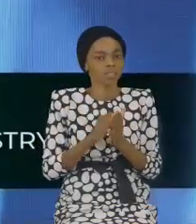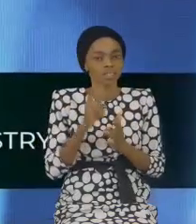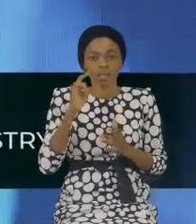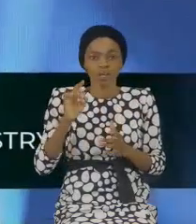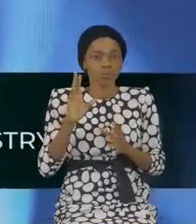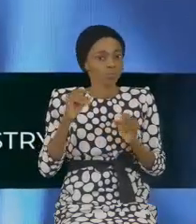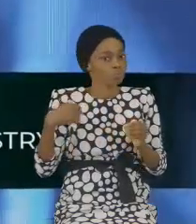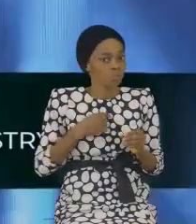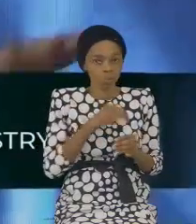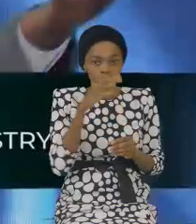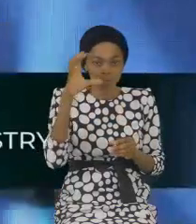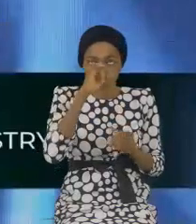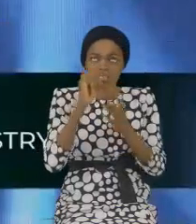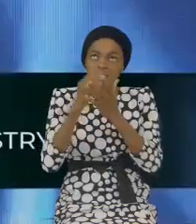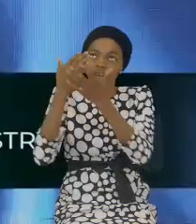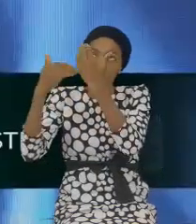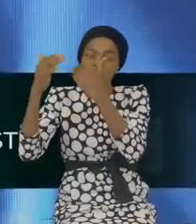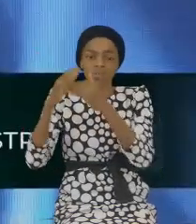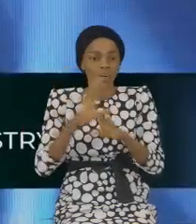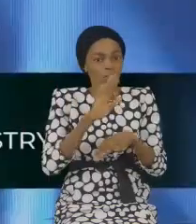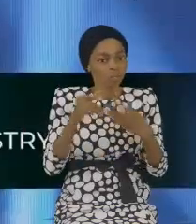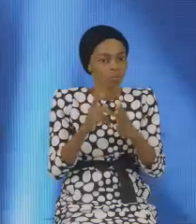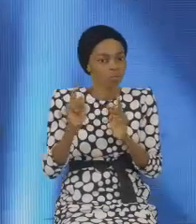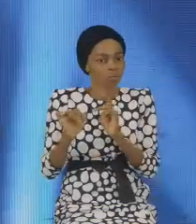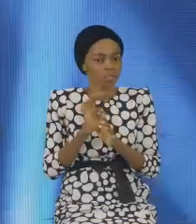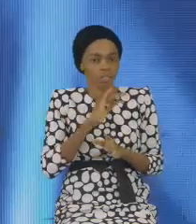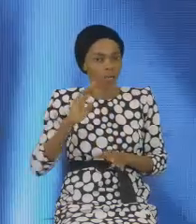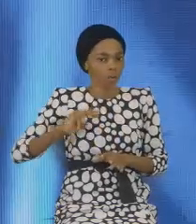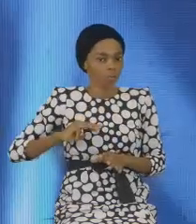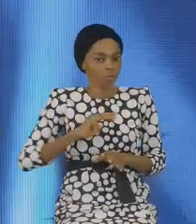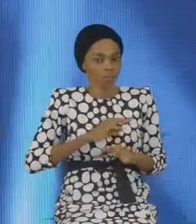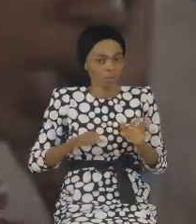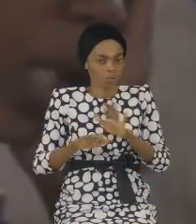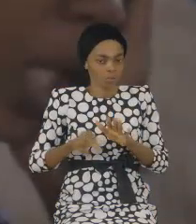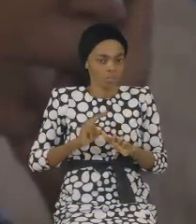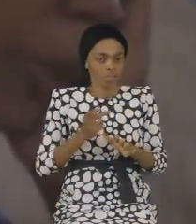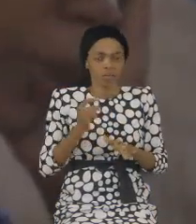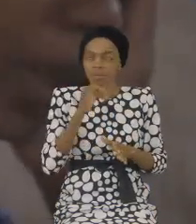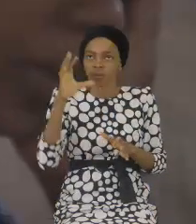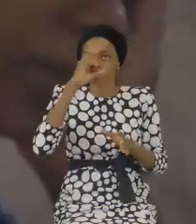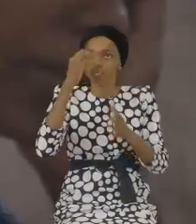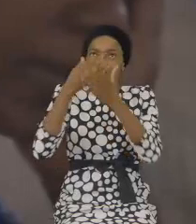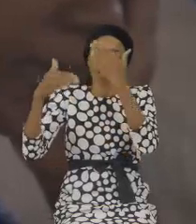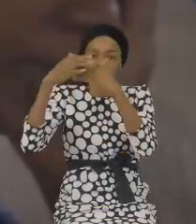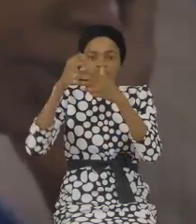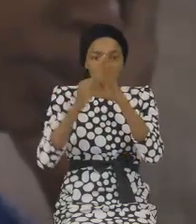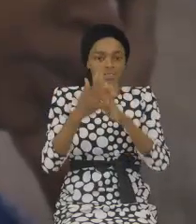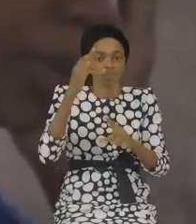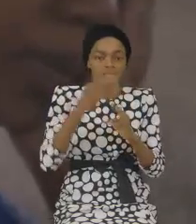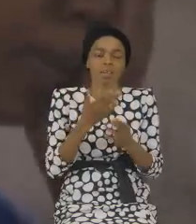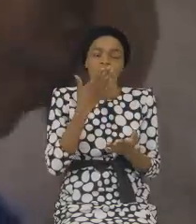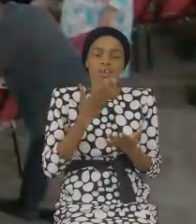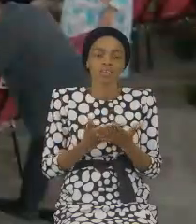and our people too that we are guiding and leading will not miss that place in Jesus' name. Amen. A good amen.